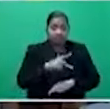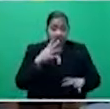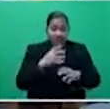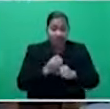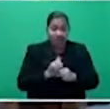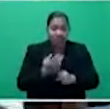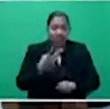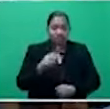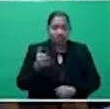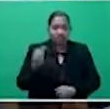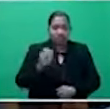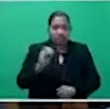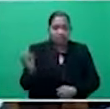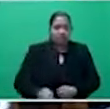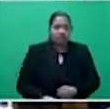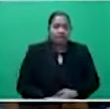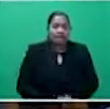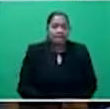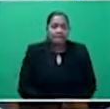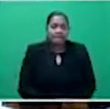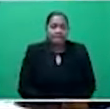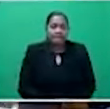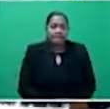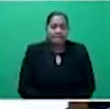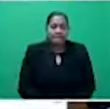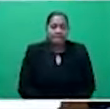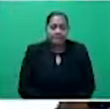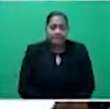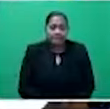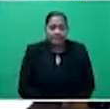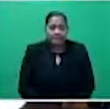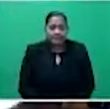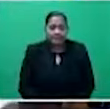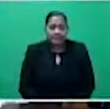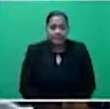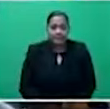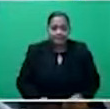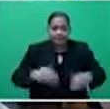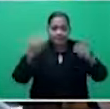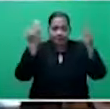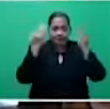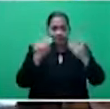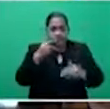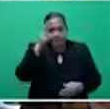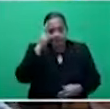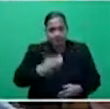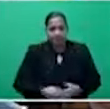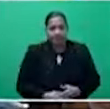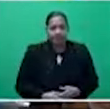26%. Mr. Speaker, sir. Mr. Speaker, sir.